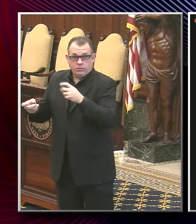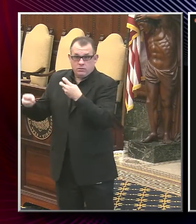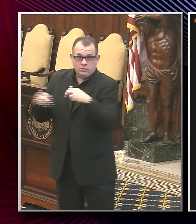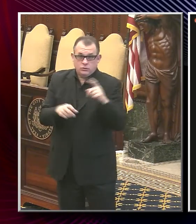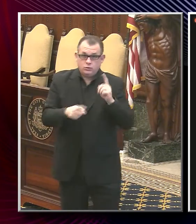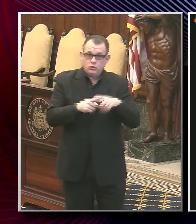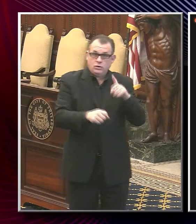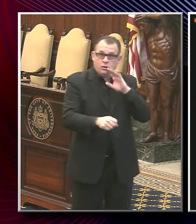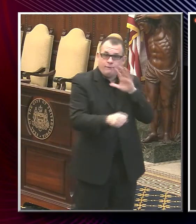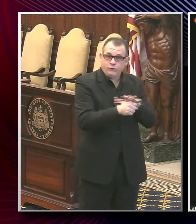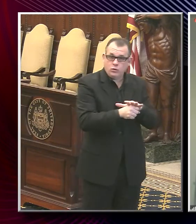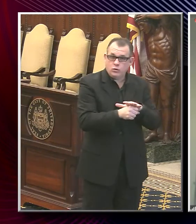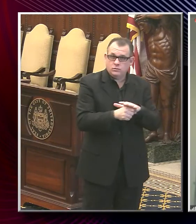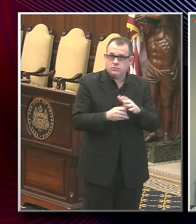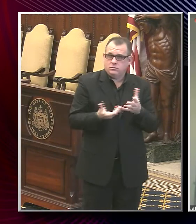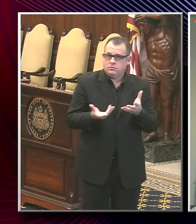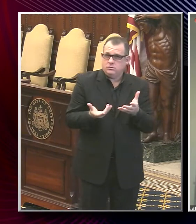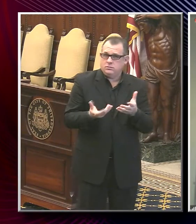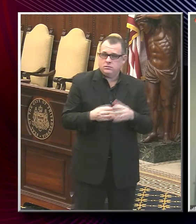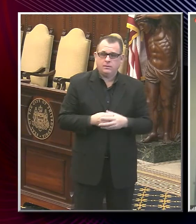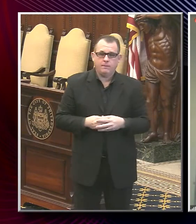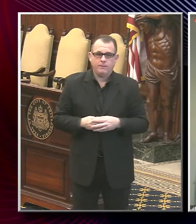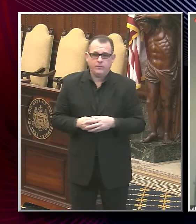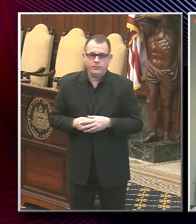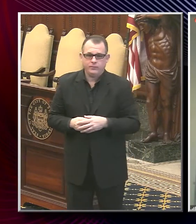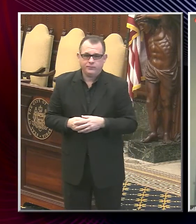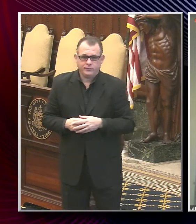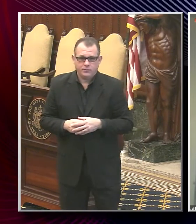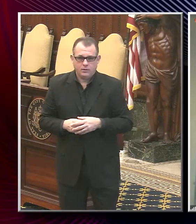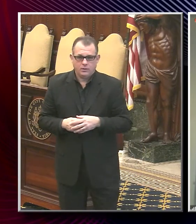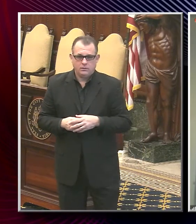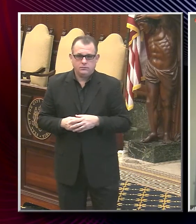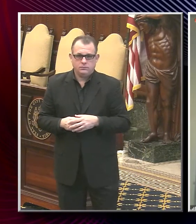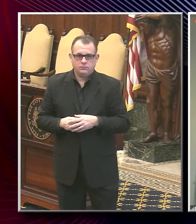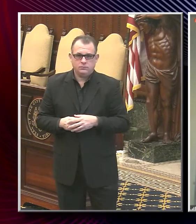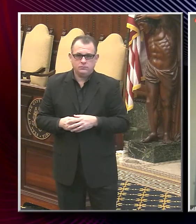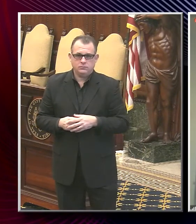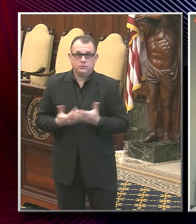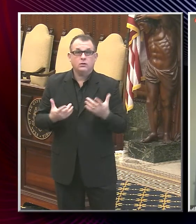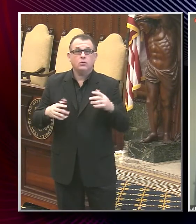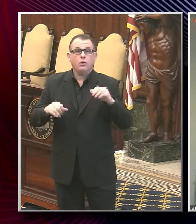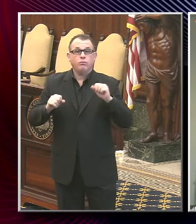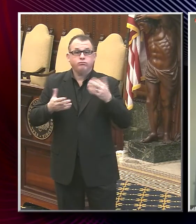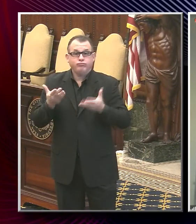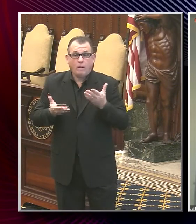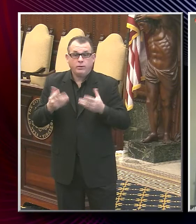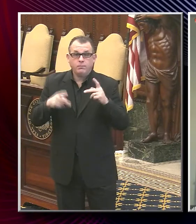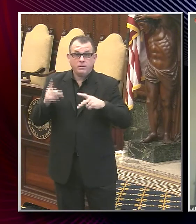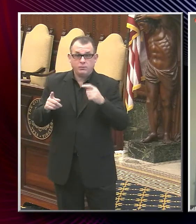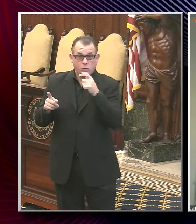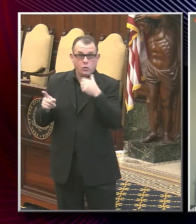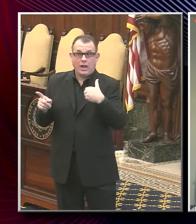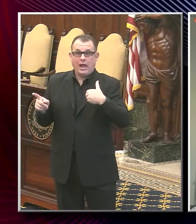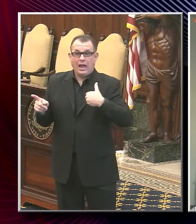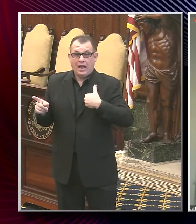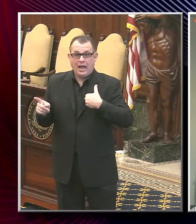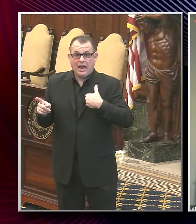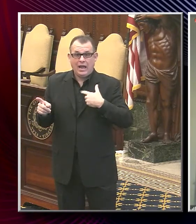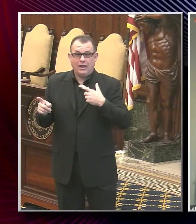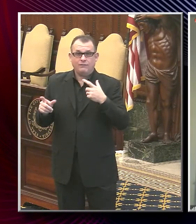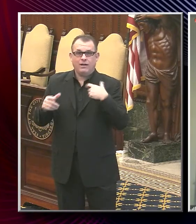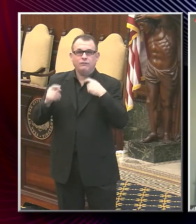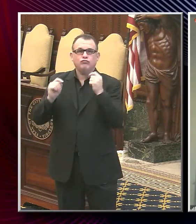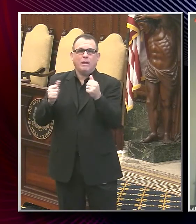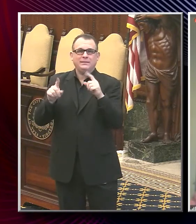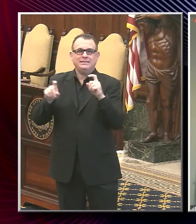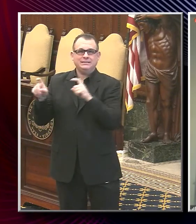to confirmed? Yeah, so if people have the ones you refer to as probable are people who have a rapid antigen